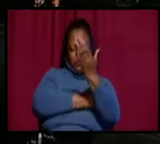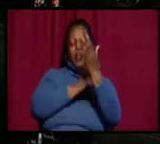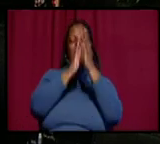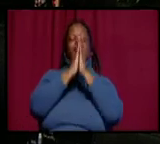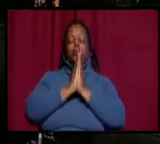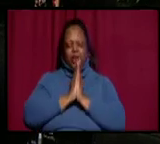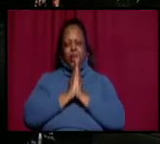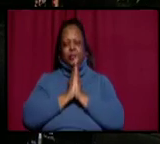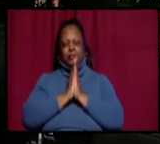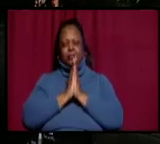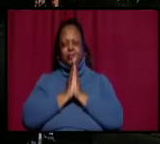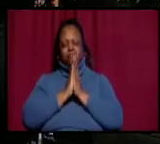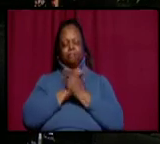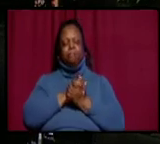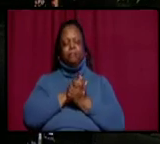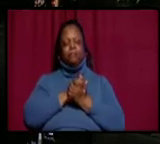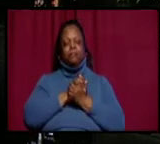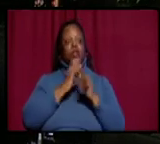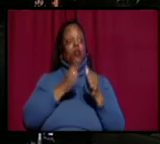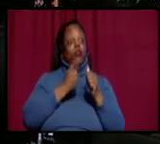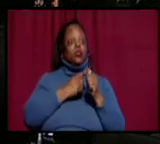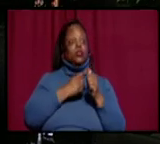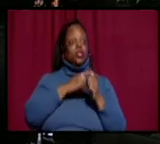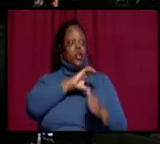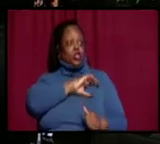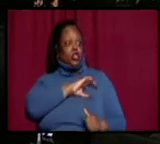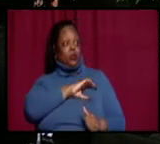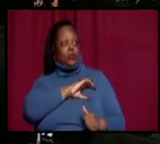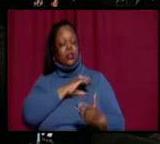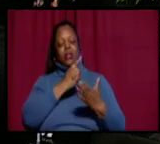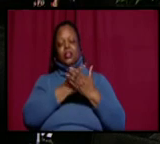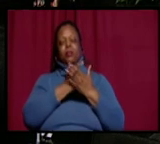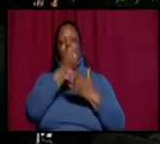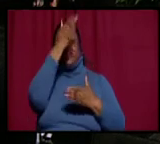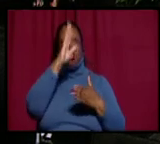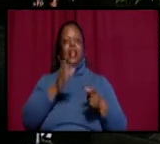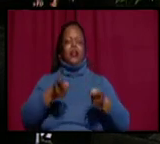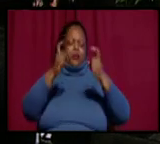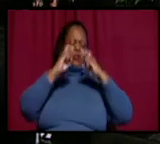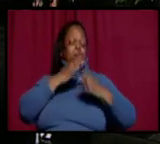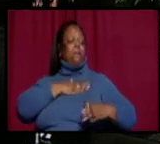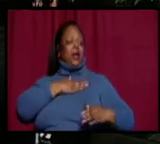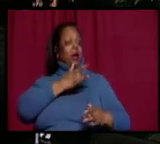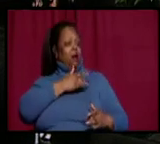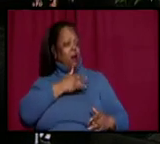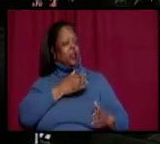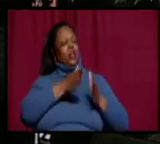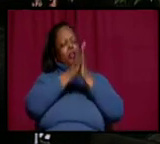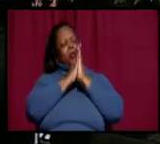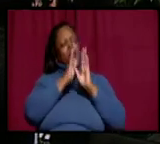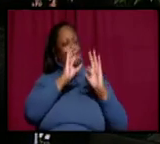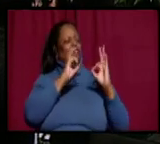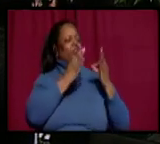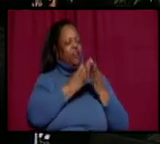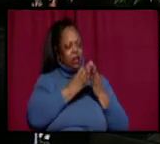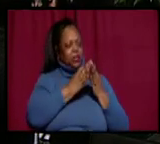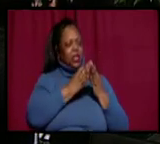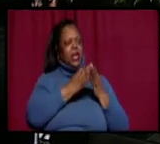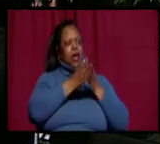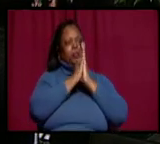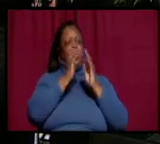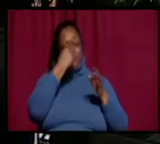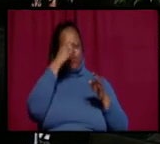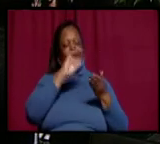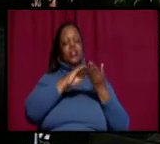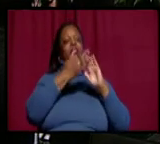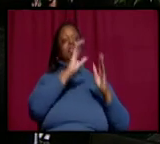prayer. Amen. So I'm going to ask first my sister Cheryl. Cheryl, this is some of what God has placed in my heart to pray for families and pray for the city